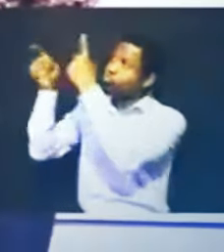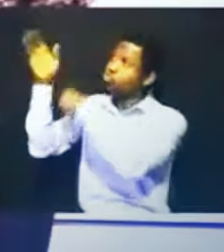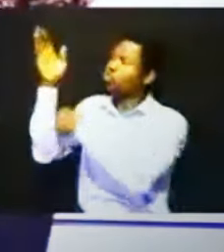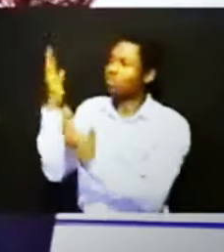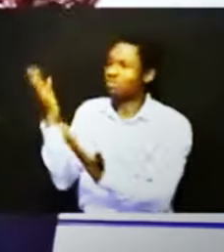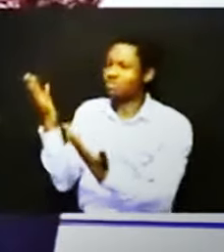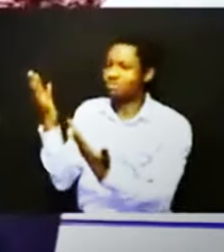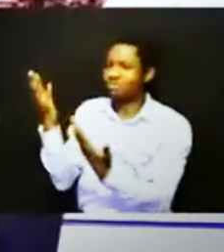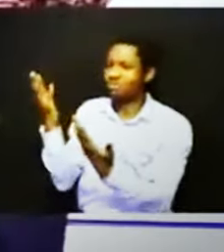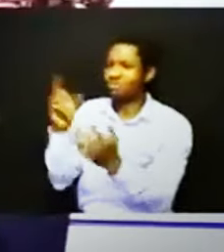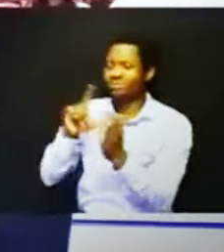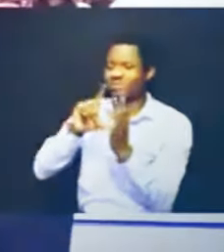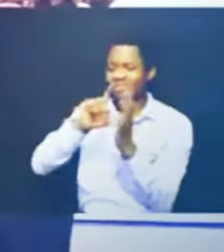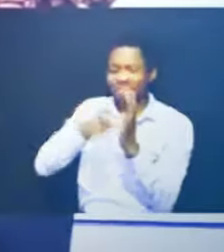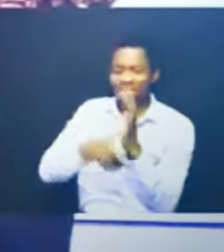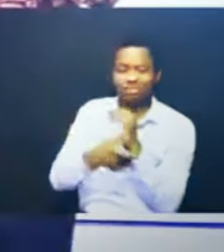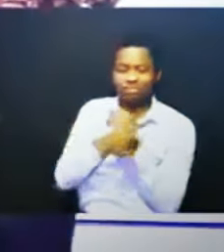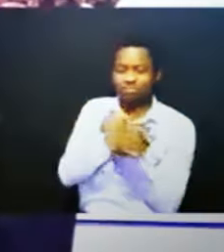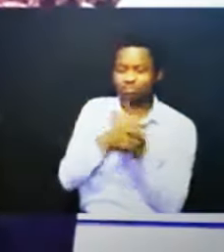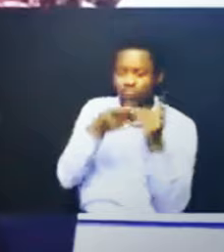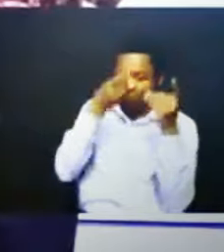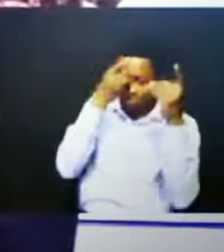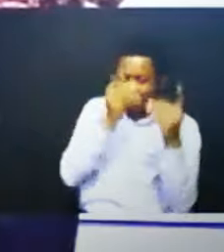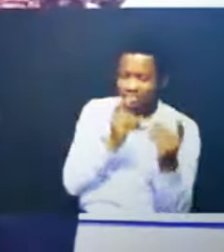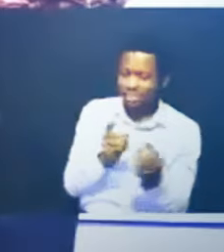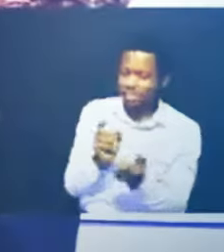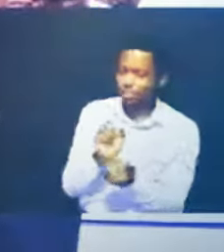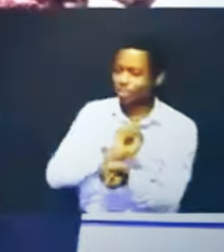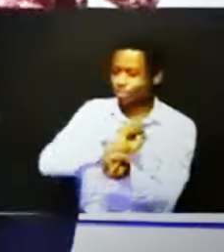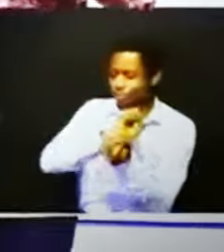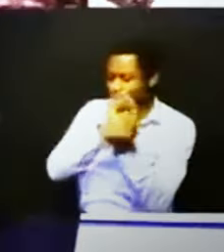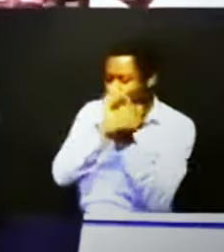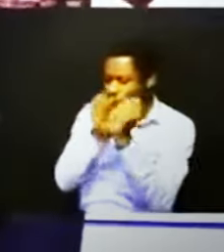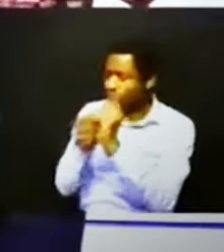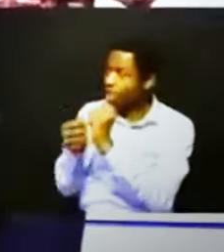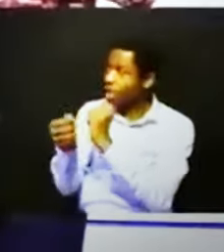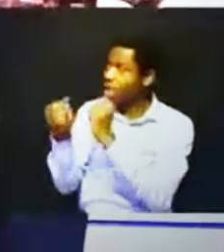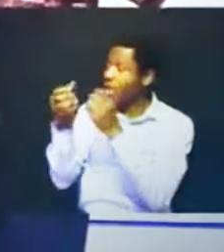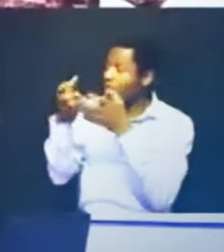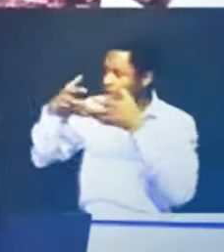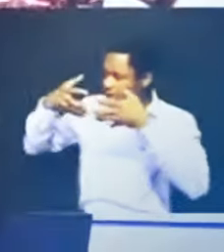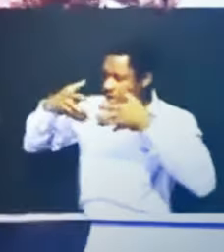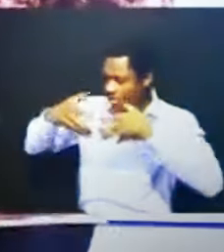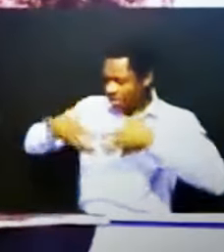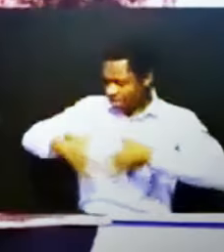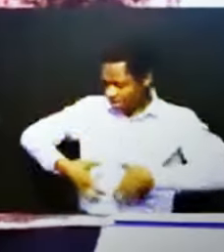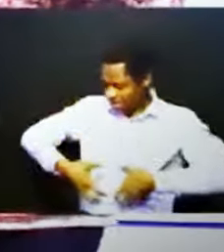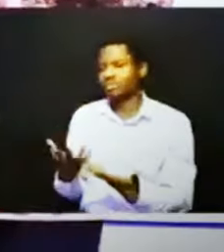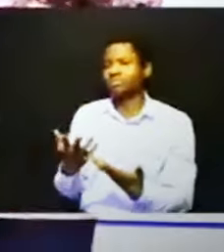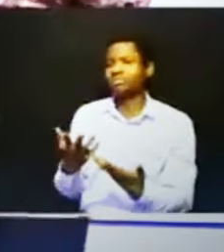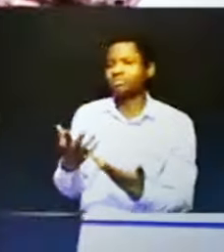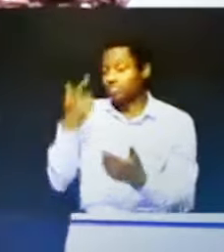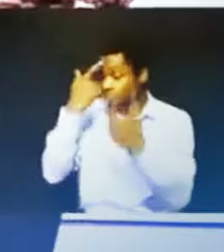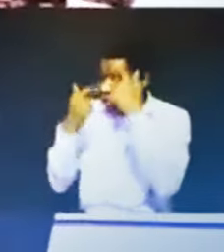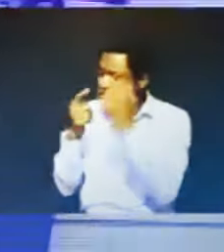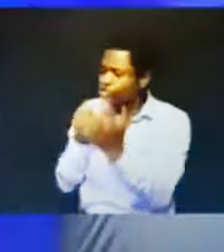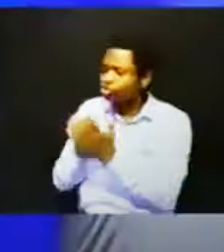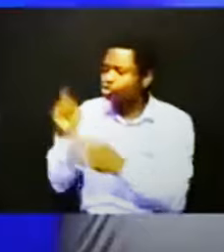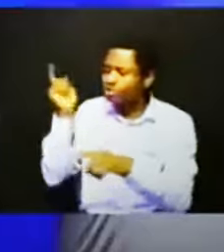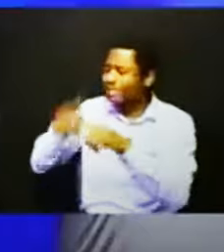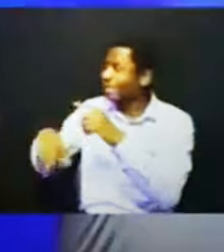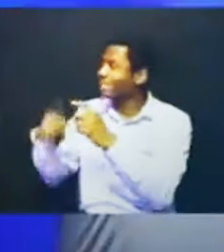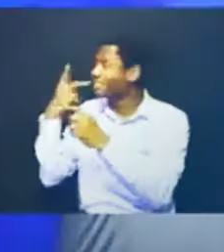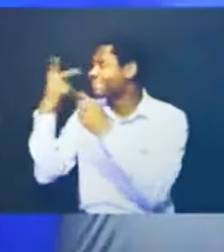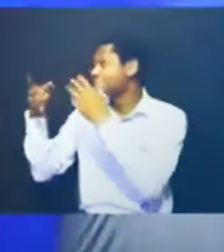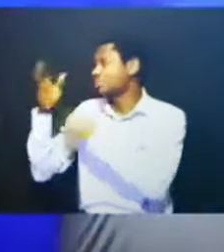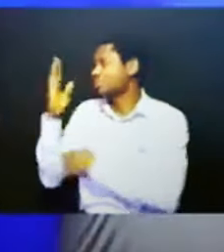they displace it on anyone that is in the equation. I told you this